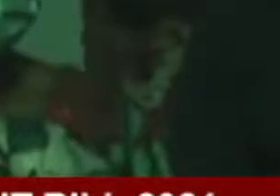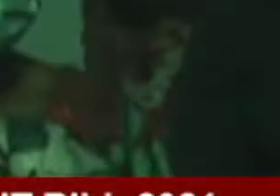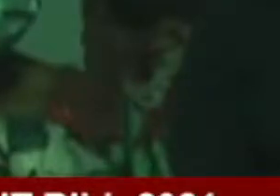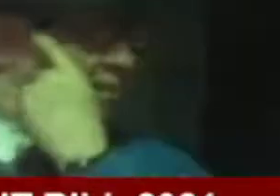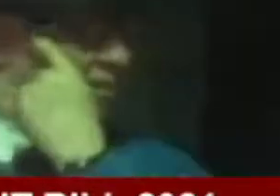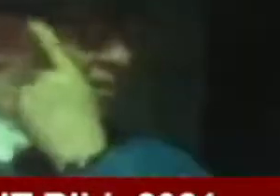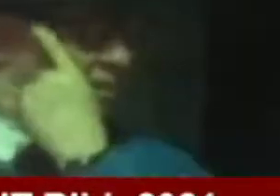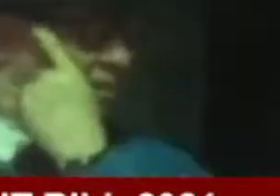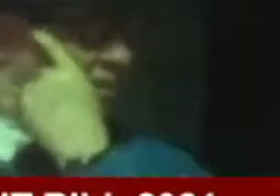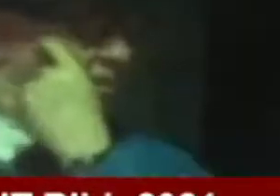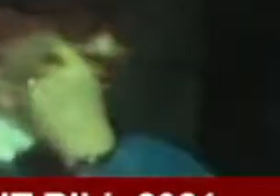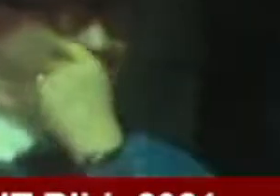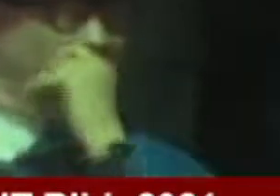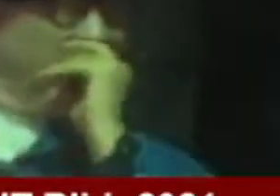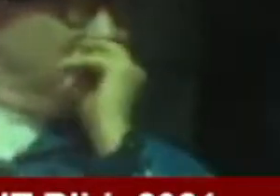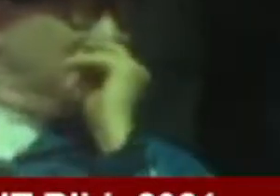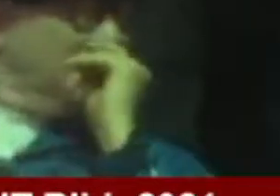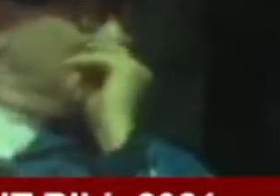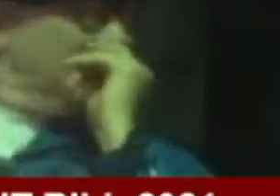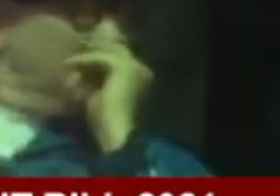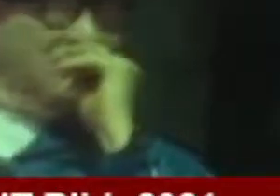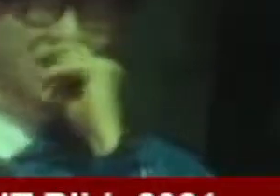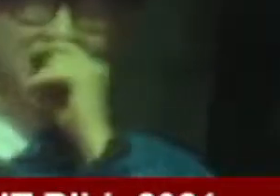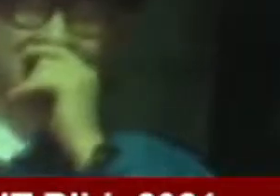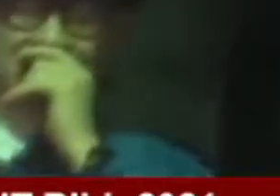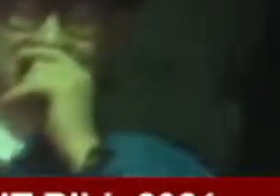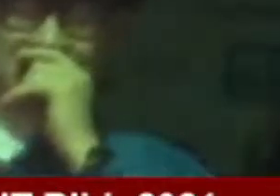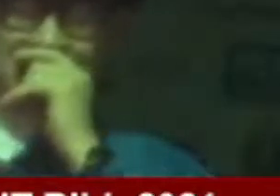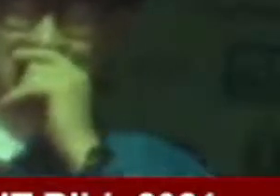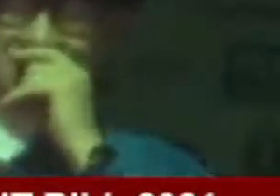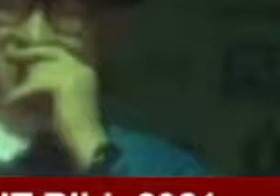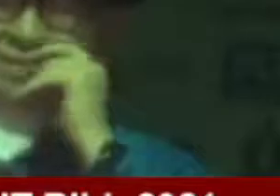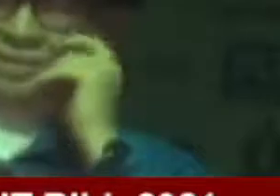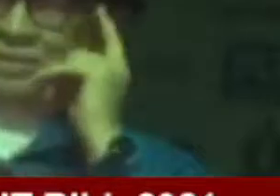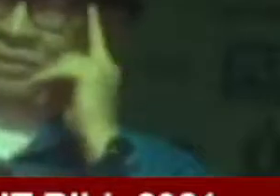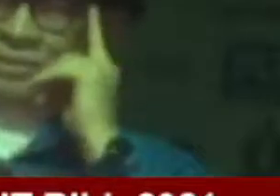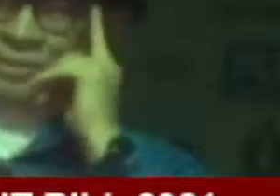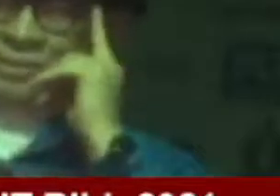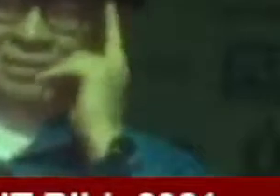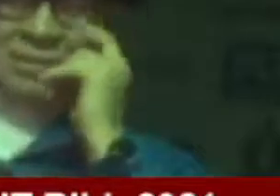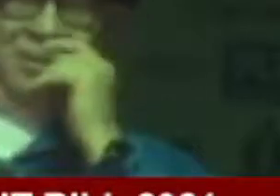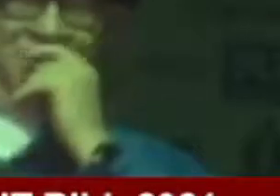Assembly. What was the reason why you and your colleagues are not at home with that particular clause?